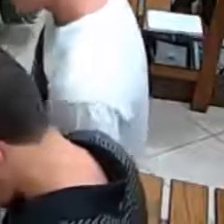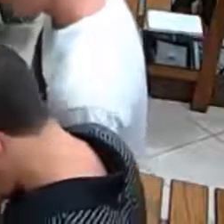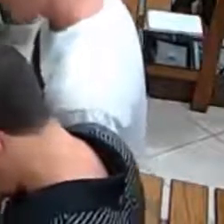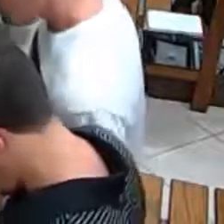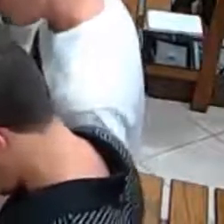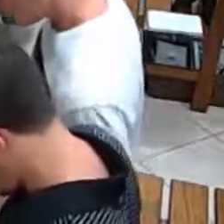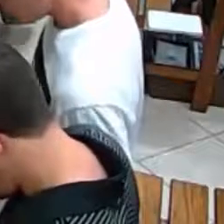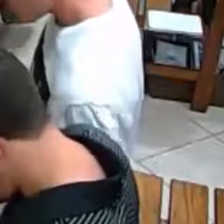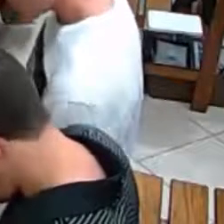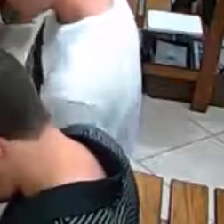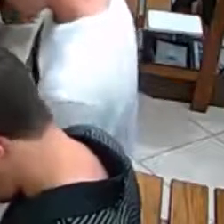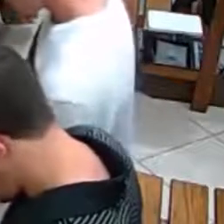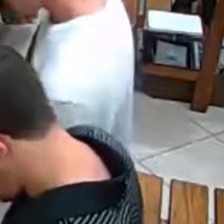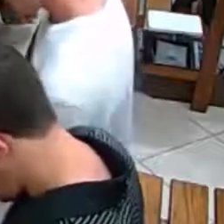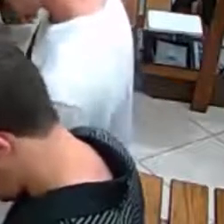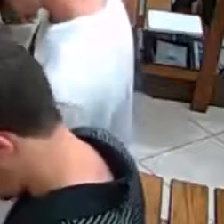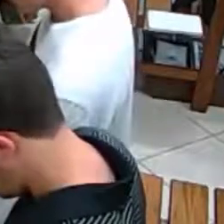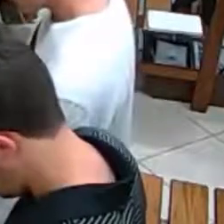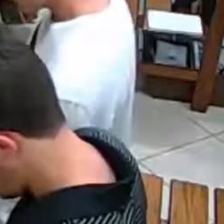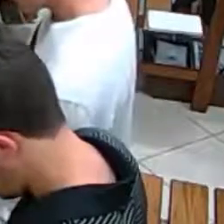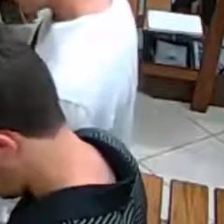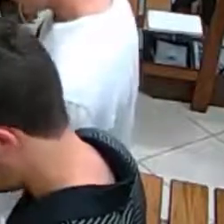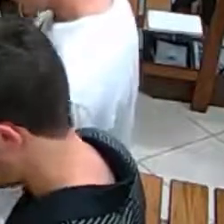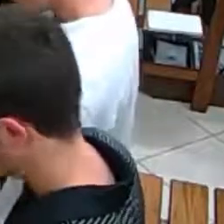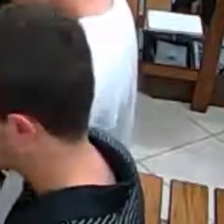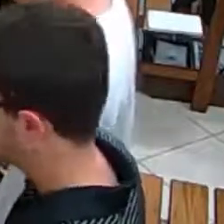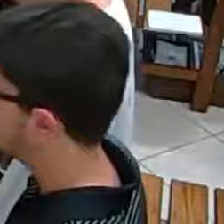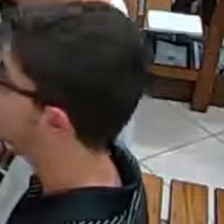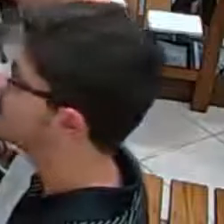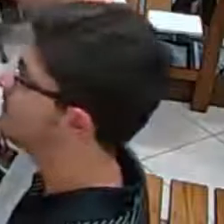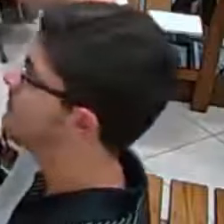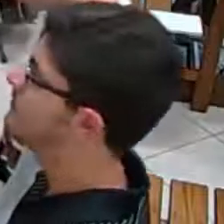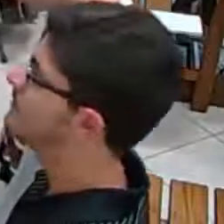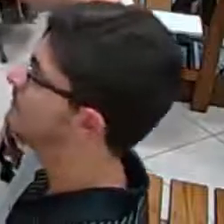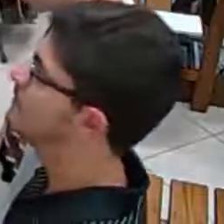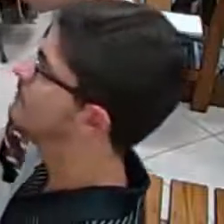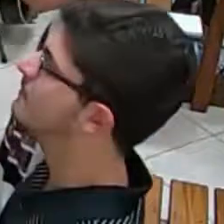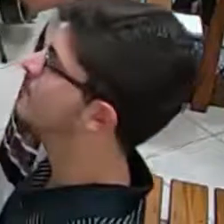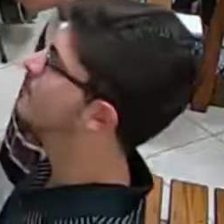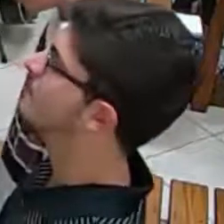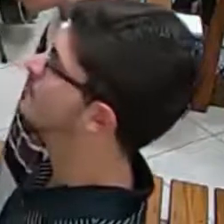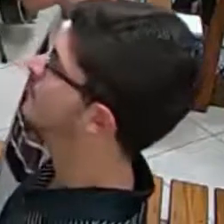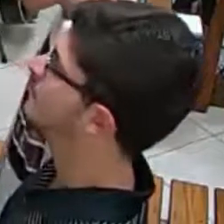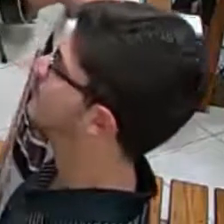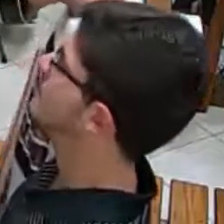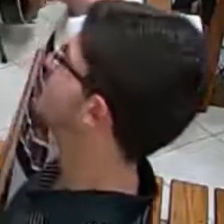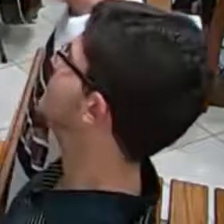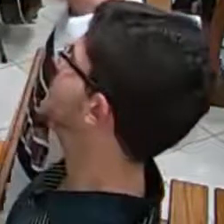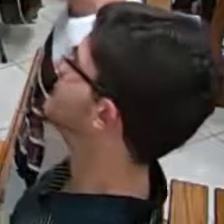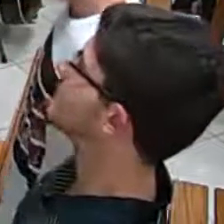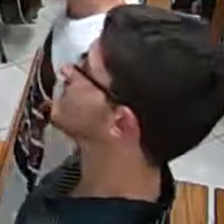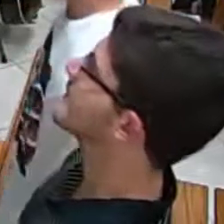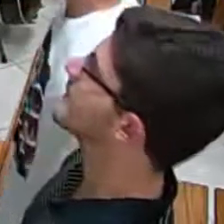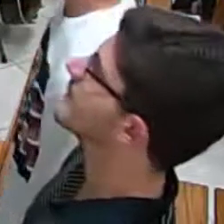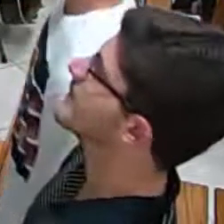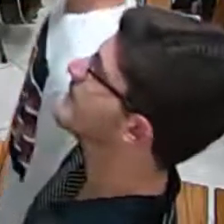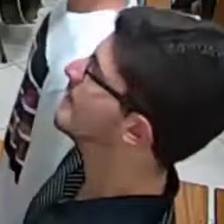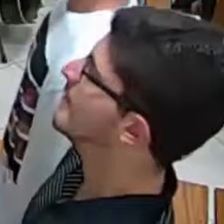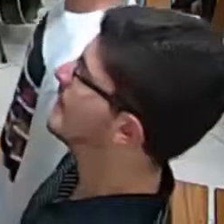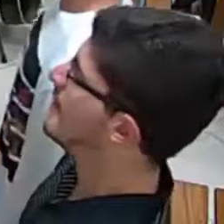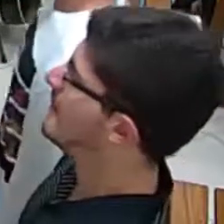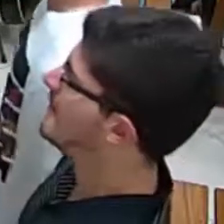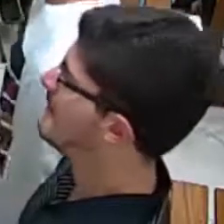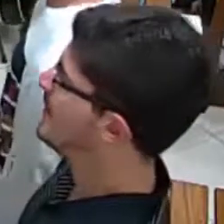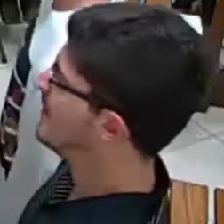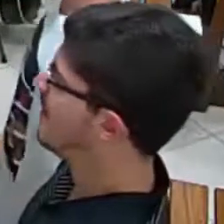this morning, in which we were able to pray and learn from you, Lord. We praise your holy name. Continue blessing